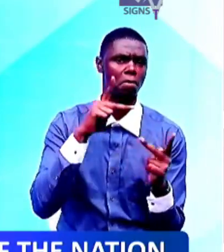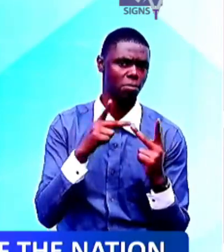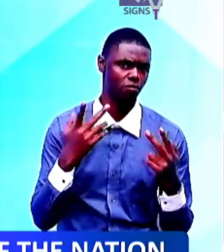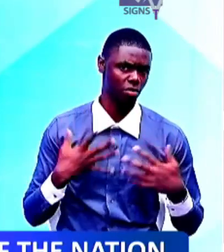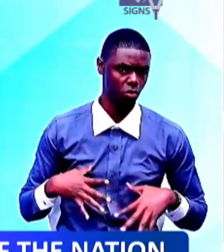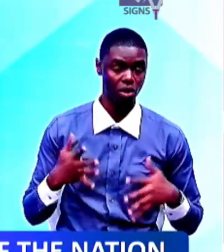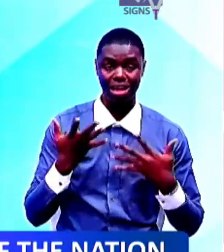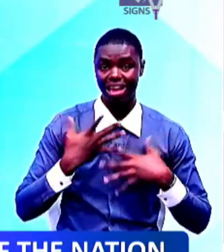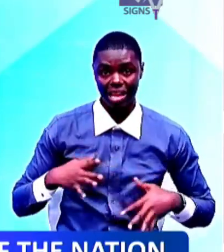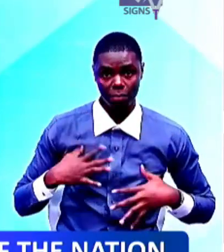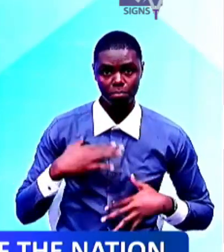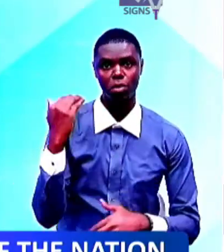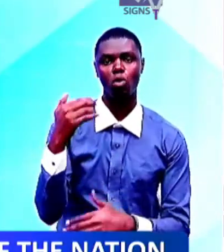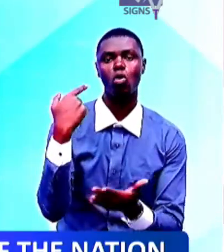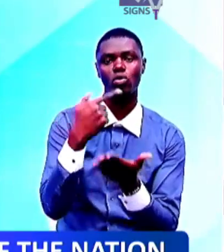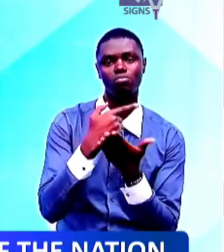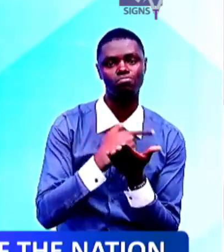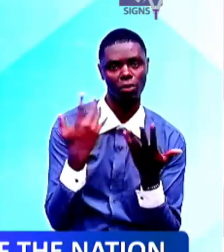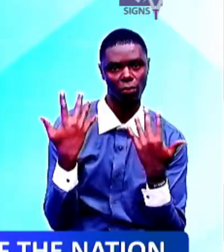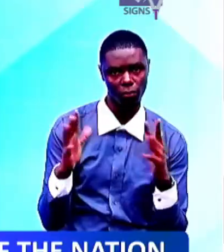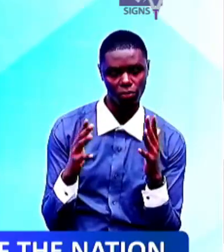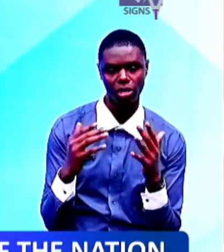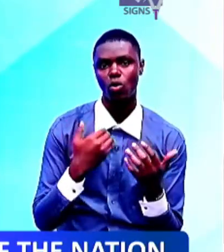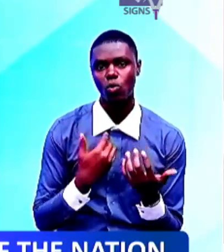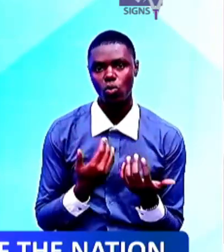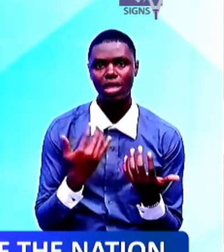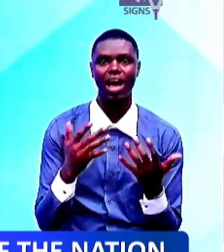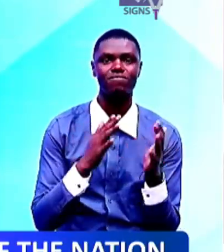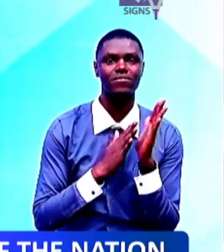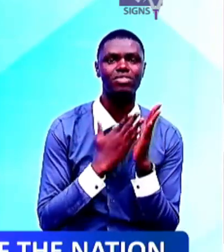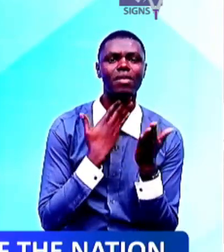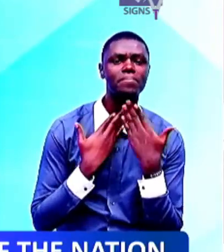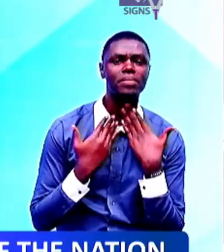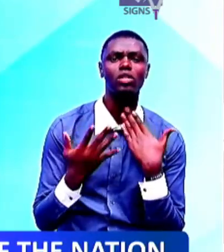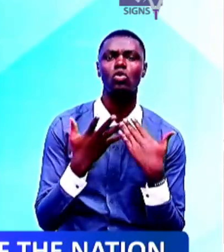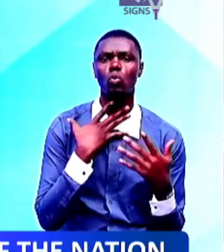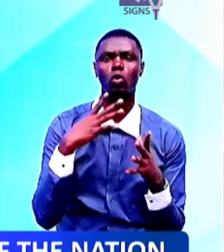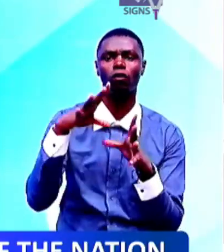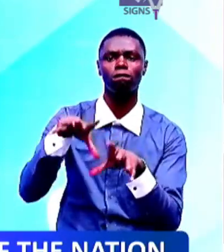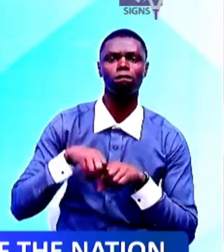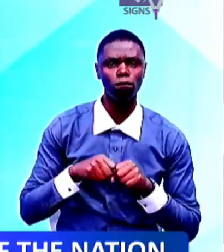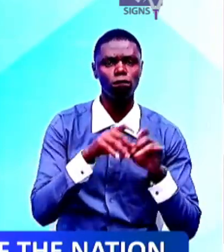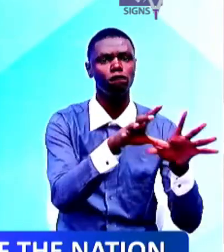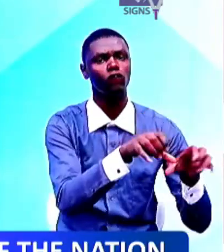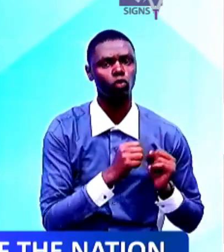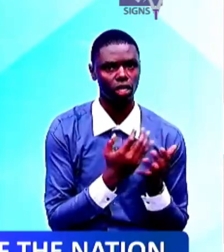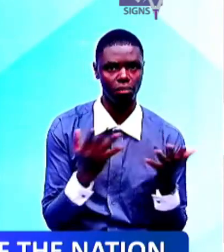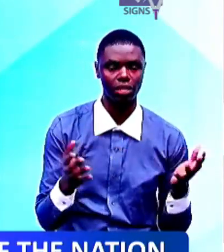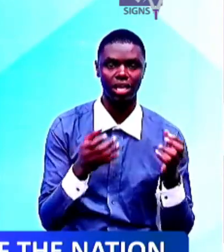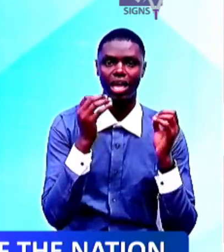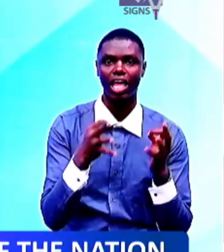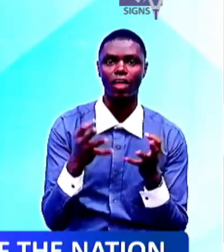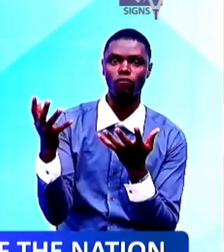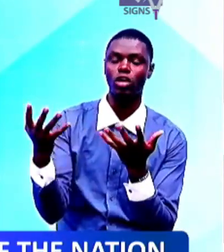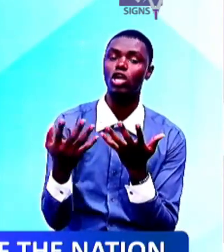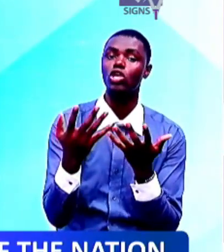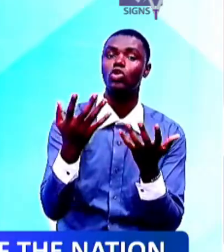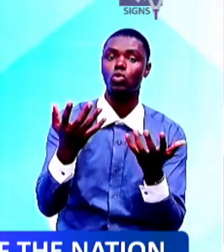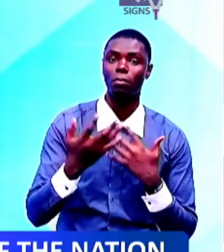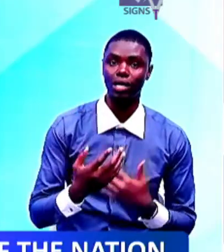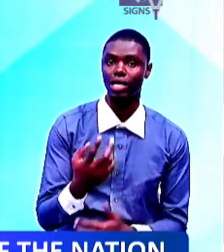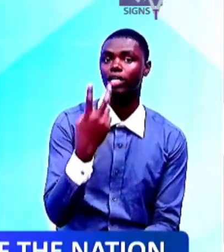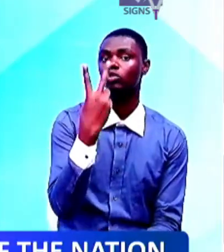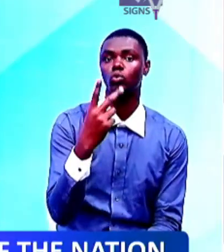human beings, as they always describe it, we have an insatiable appetite to always want to grab things, right? If you bring two sweets here, one smaller, one